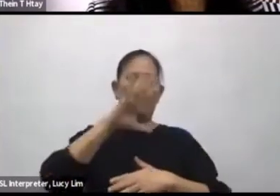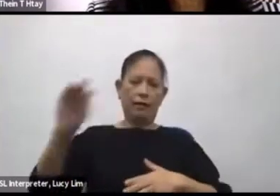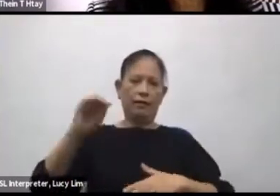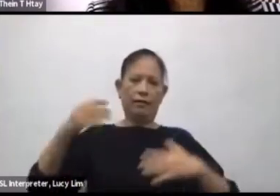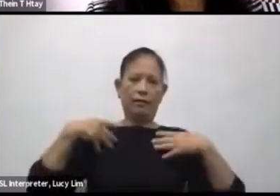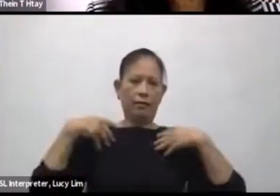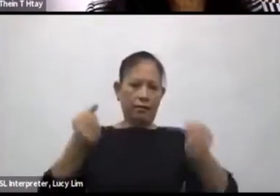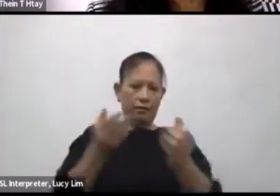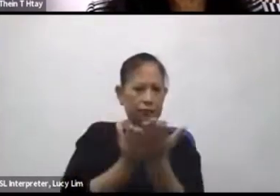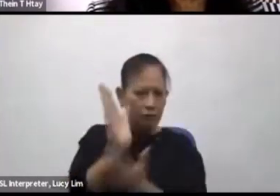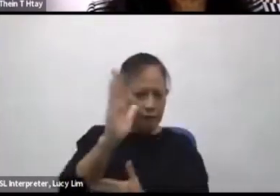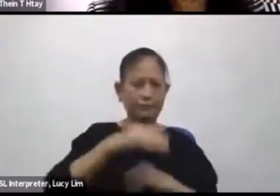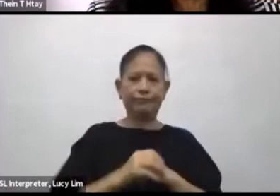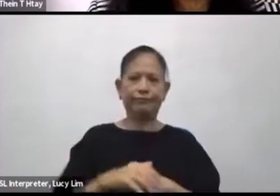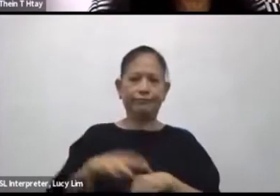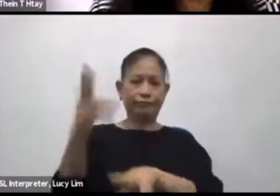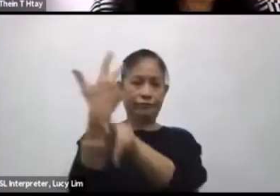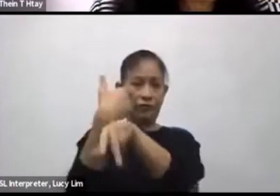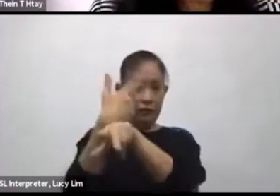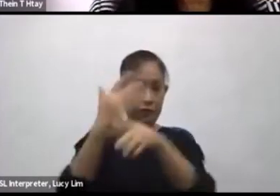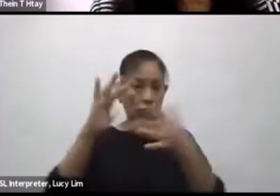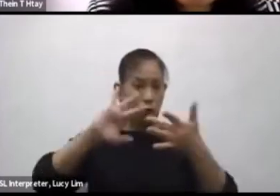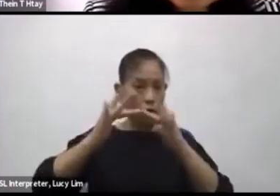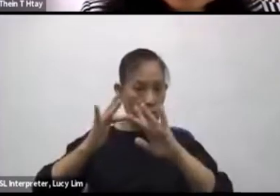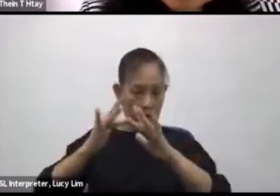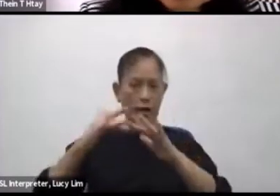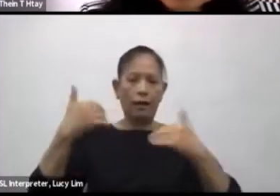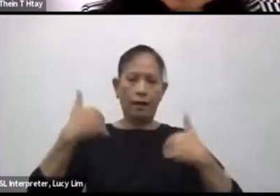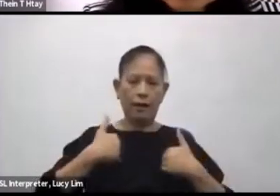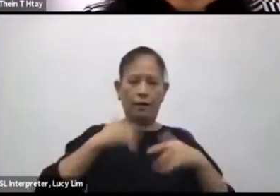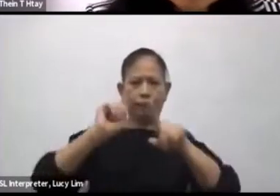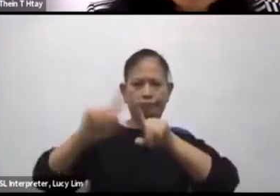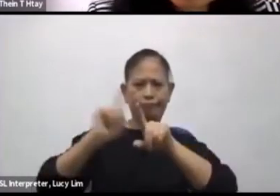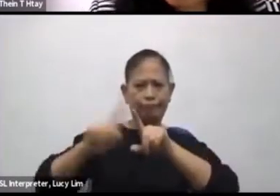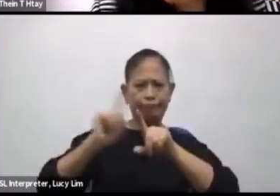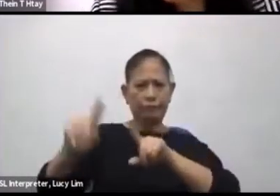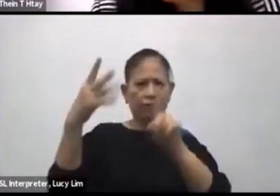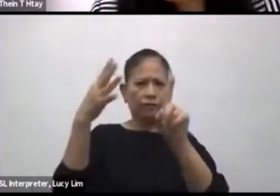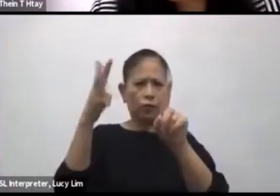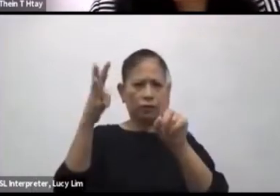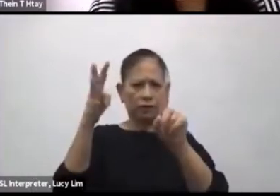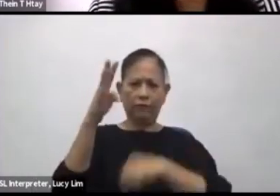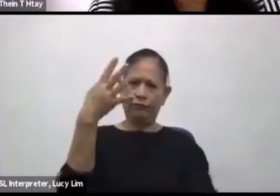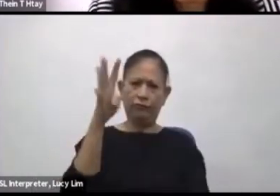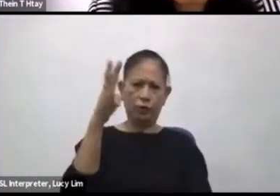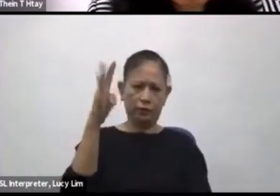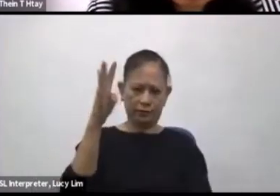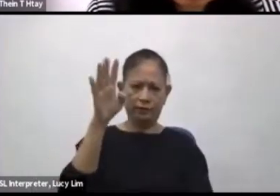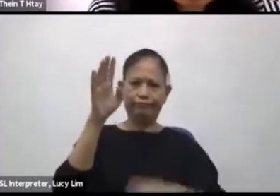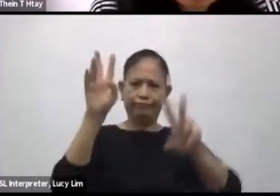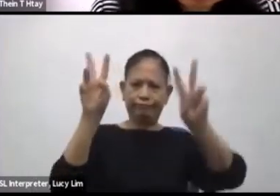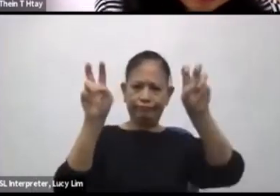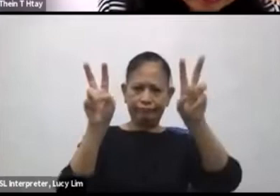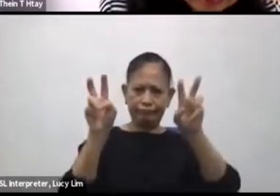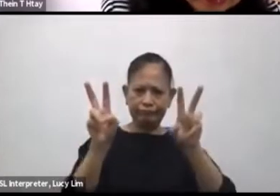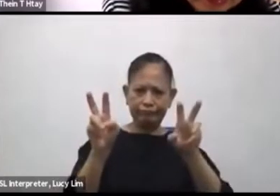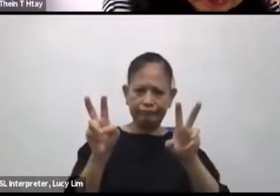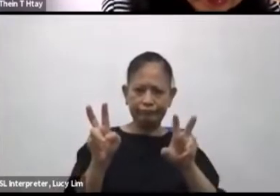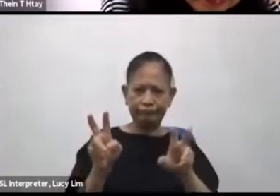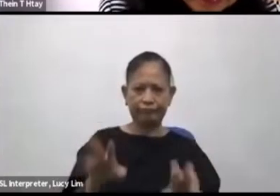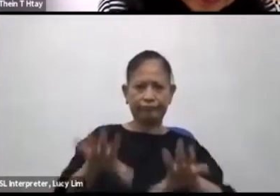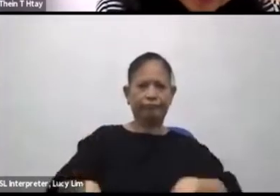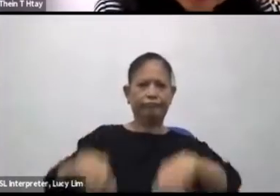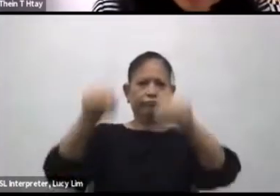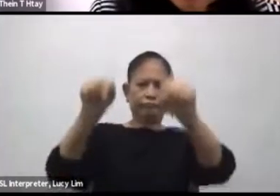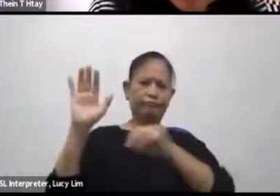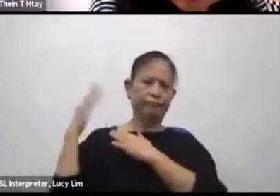This virtual conference, comprising 14 thematic sessions, is being co-hosted by APCR SHR